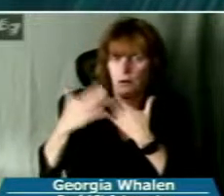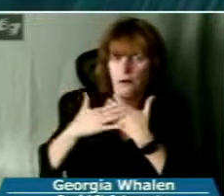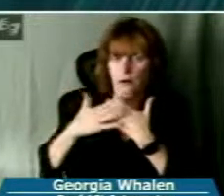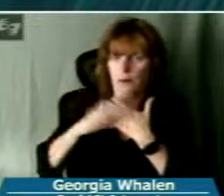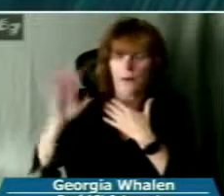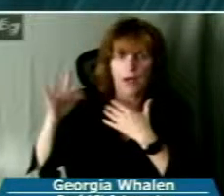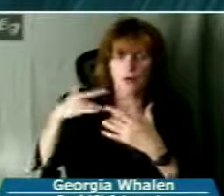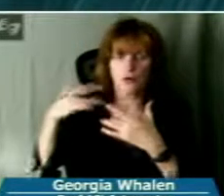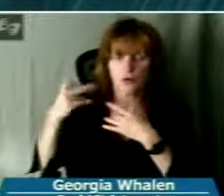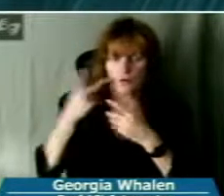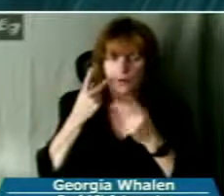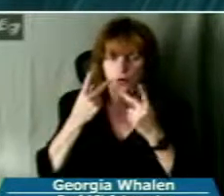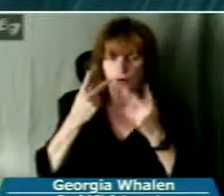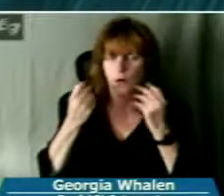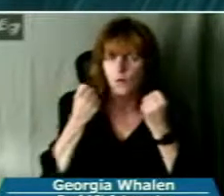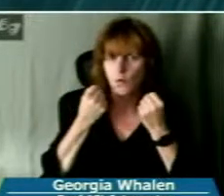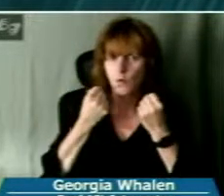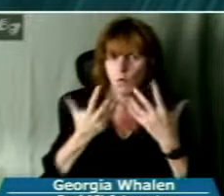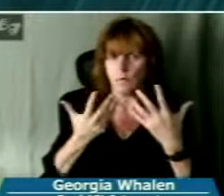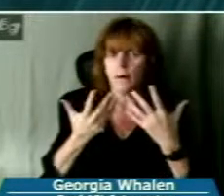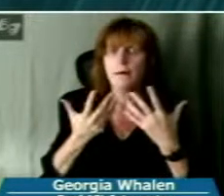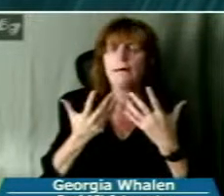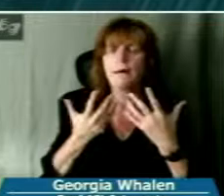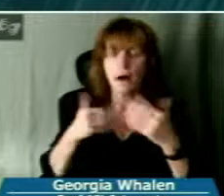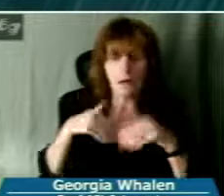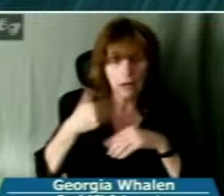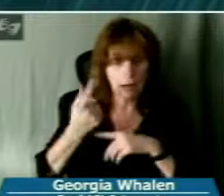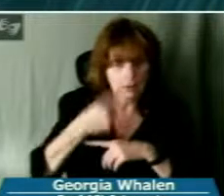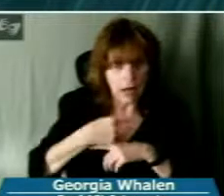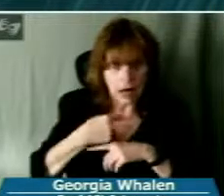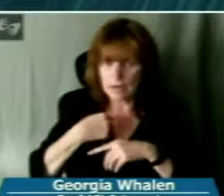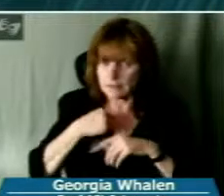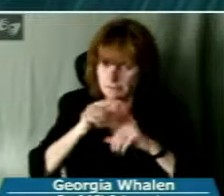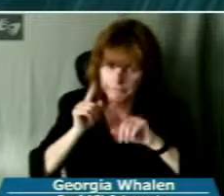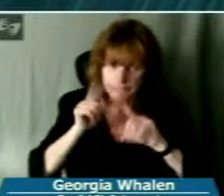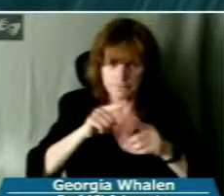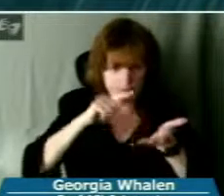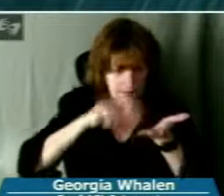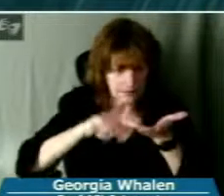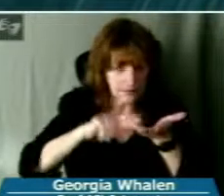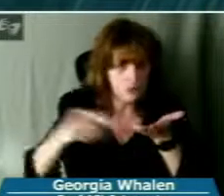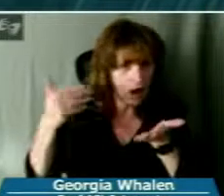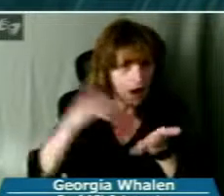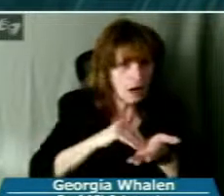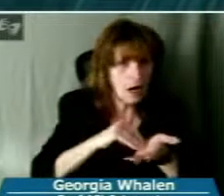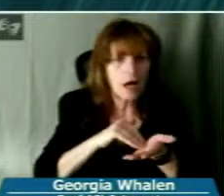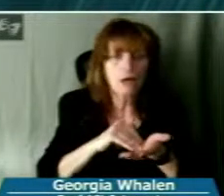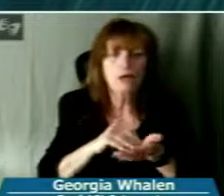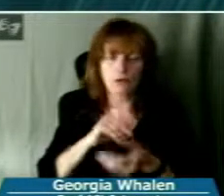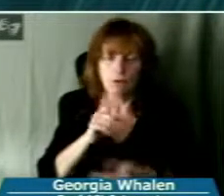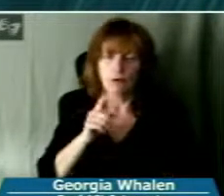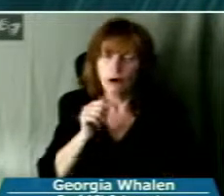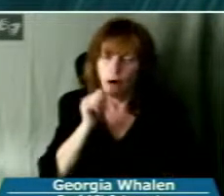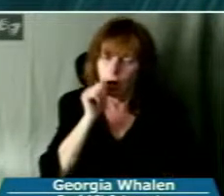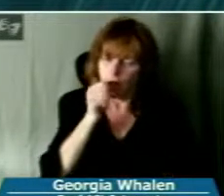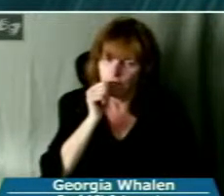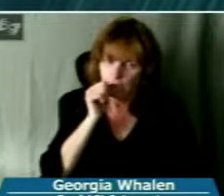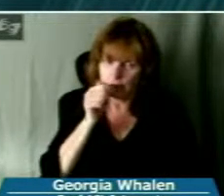that next day to do another inspection and then have been continuing to follow up with them since then.